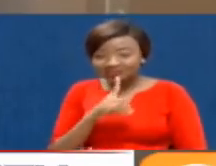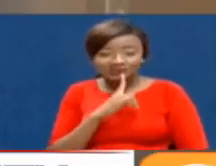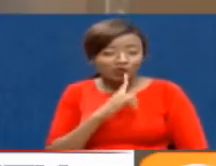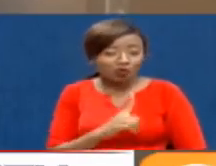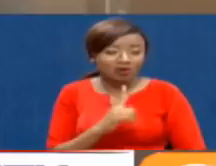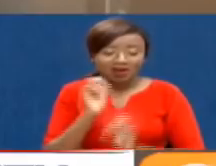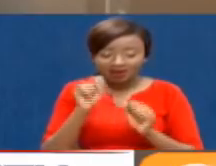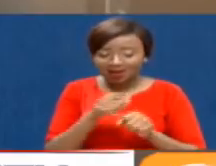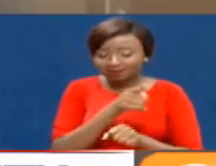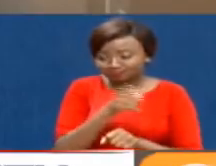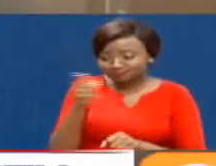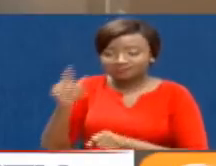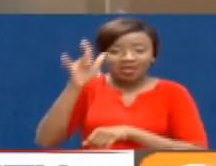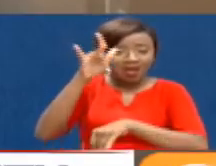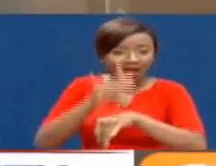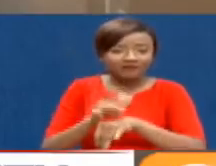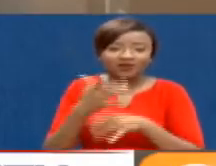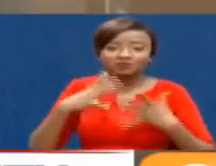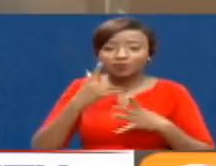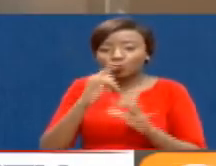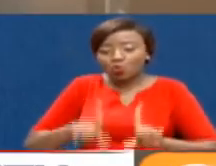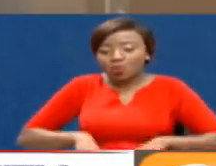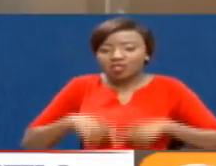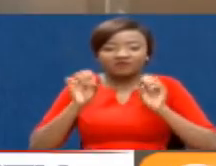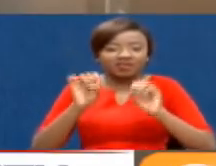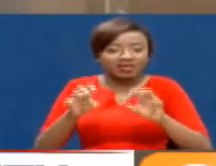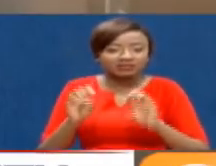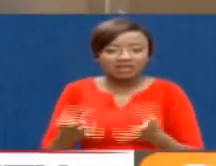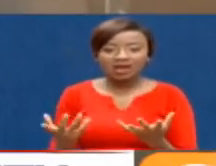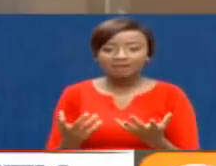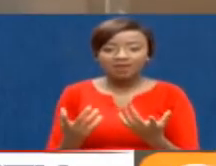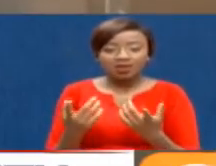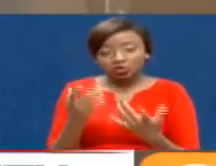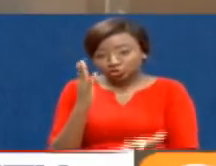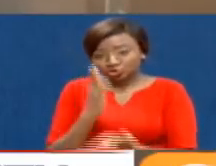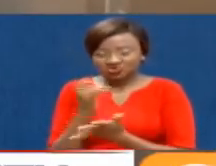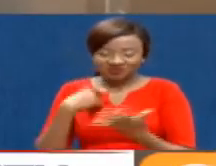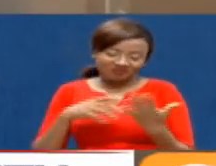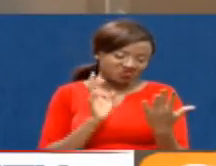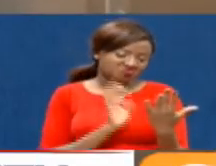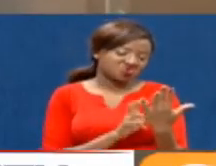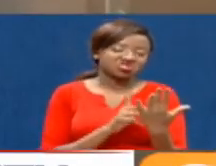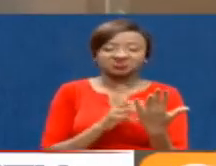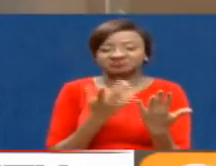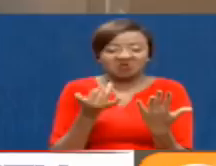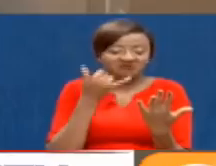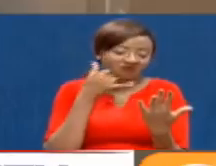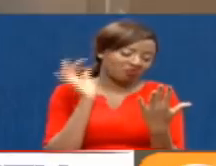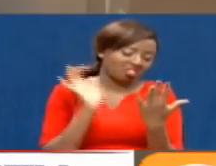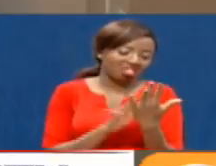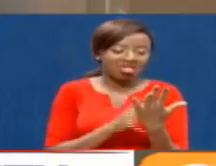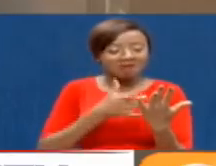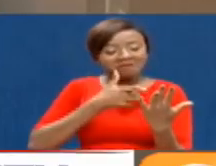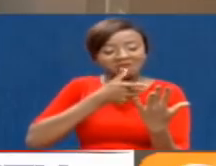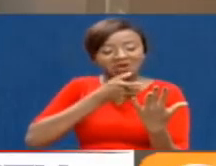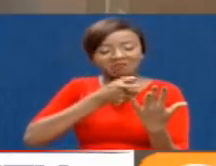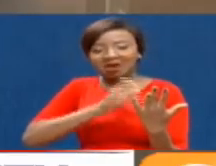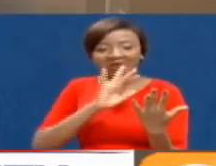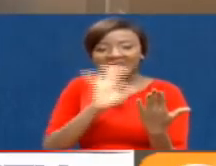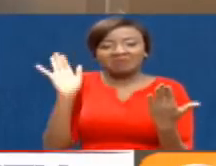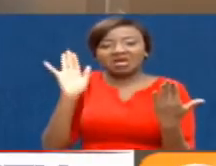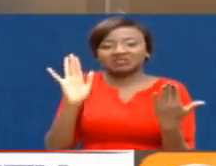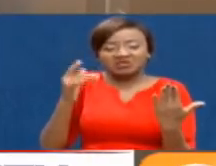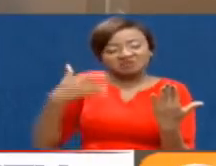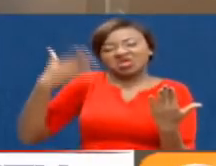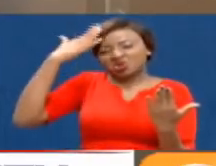them. I feel how hard it is. It's easy to criticize if you're on Twitter and you have a job that allows you to work from home and you're guaranteed of your